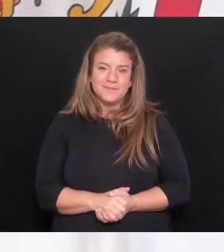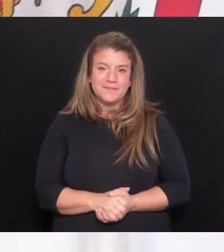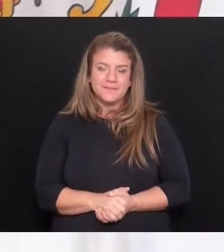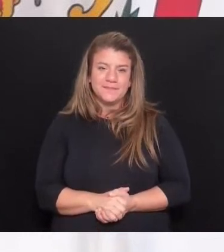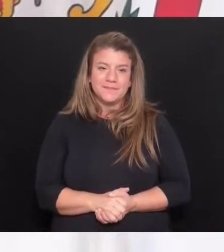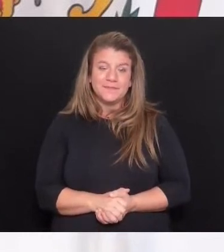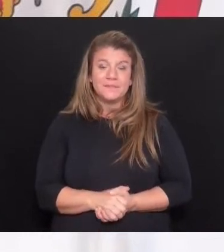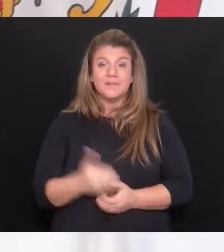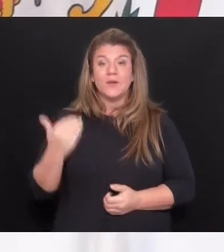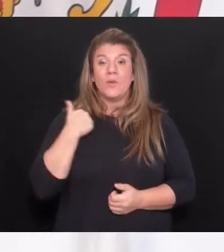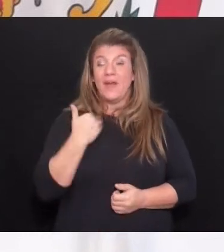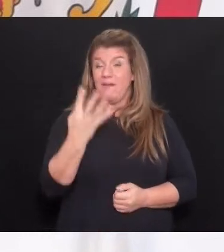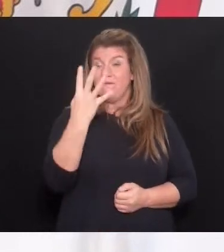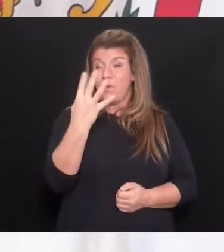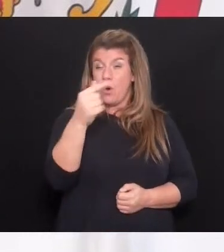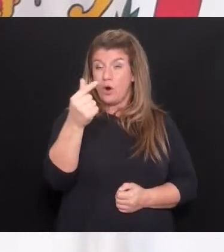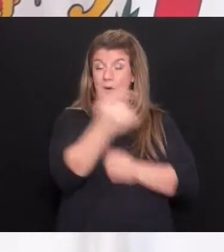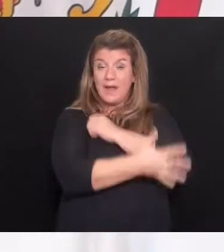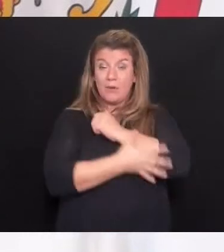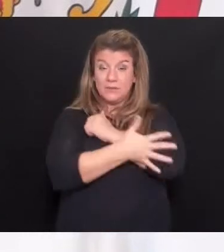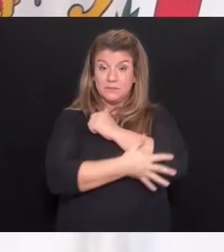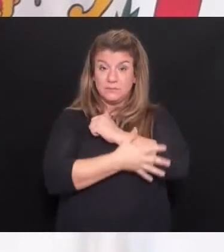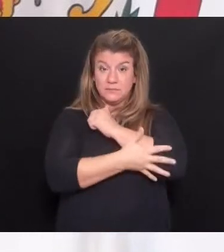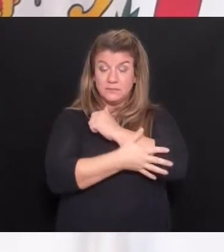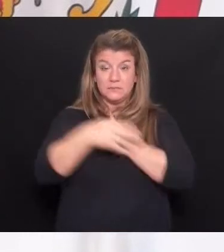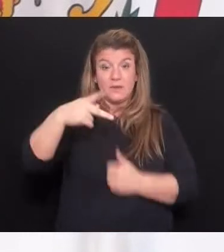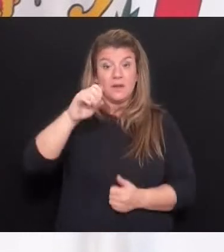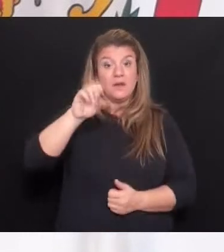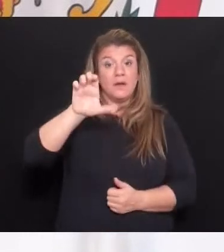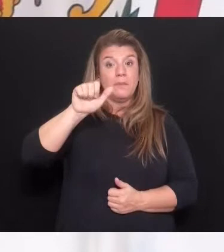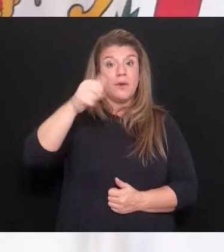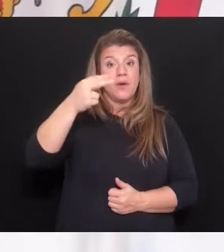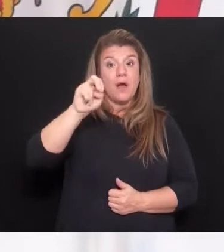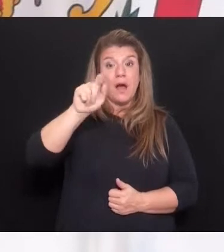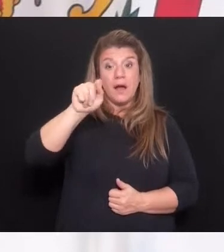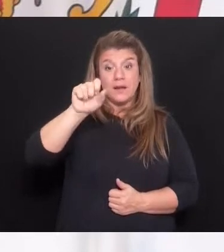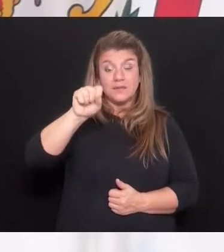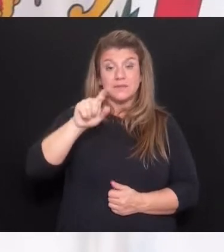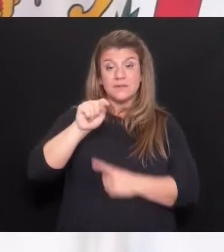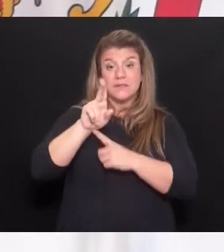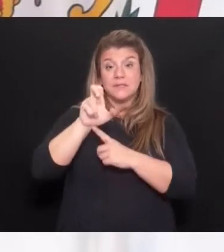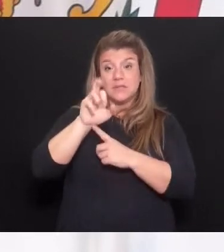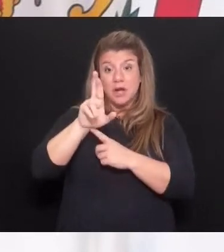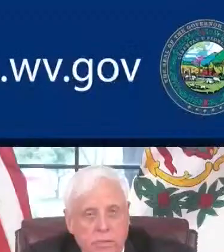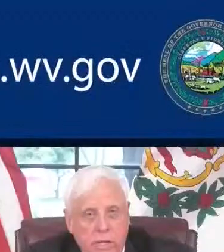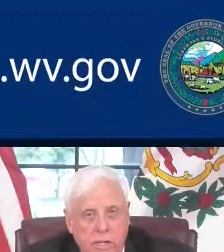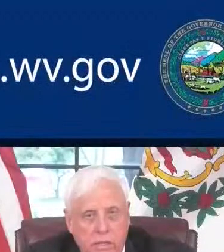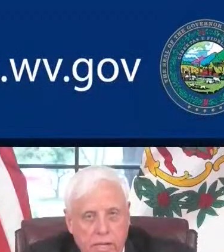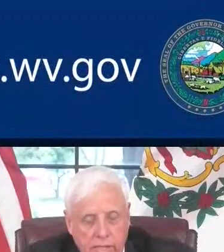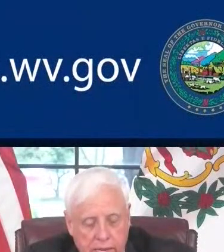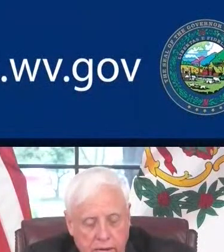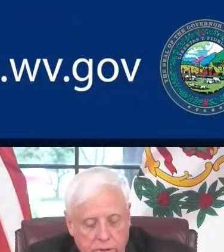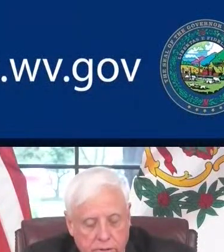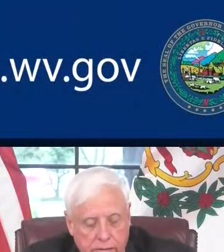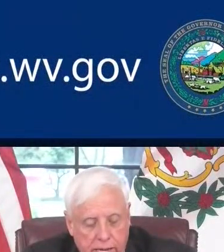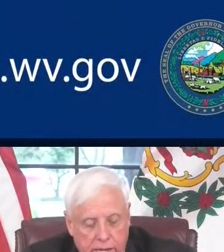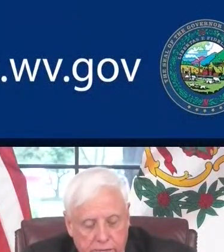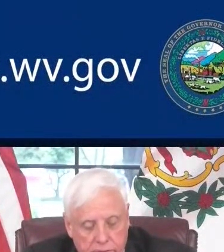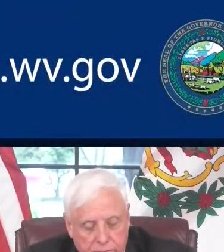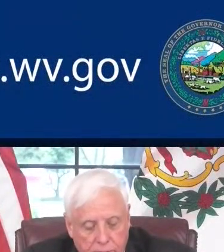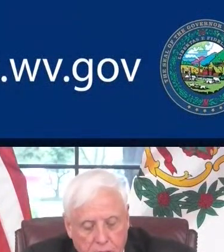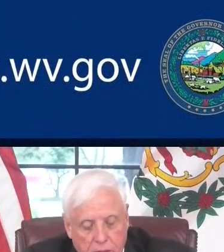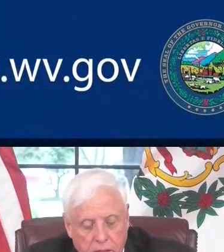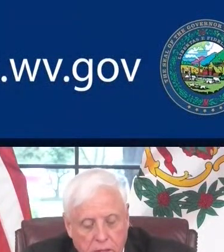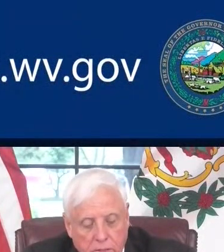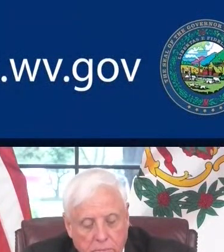We got 4 green counties: Pocahontas, Tucker, Pendleton, and Calhoun